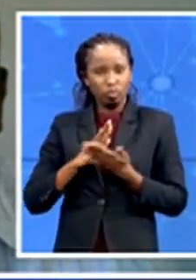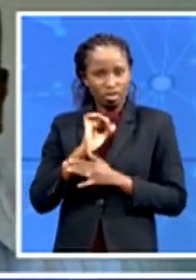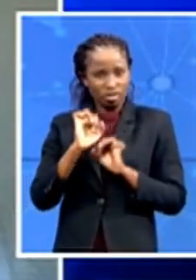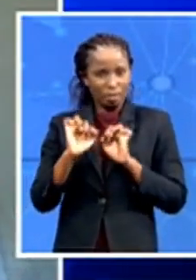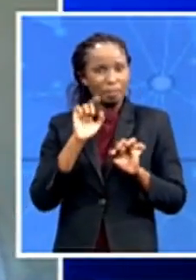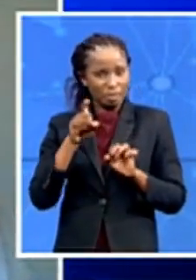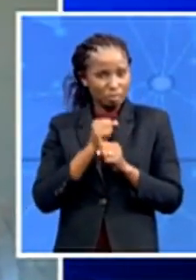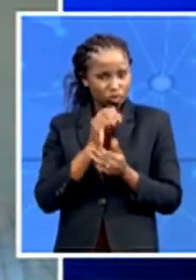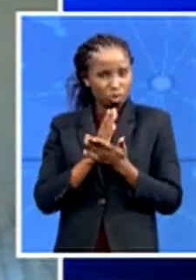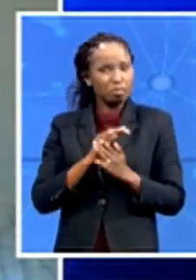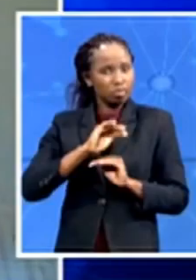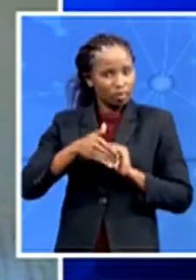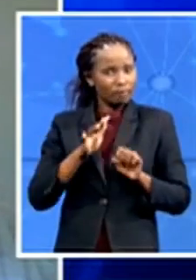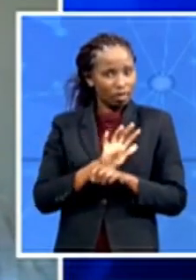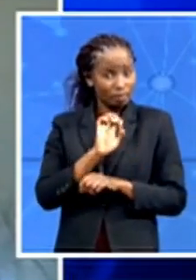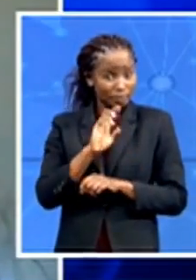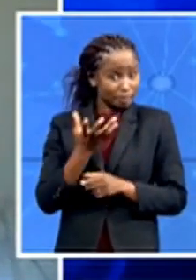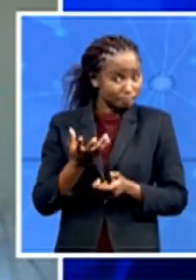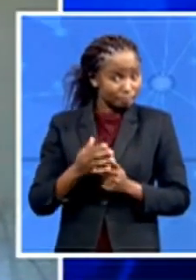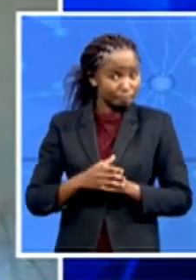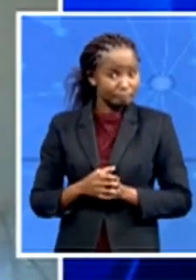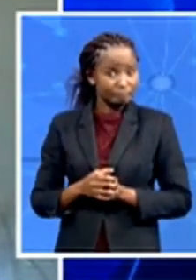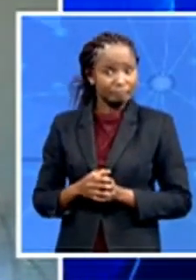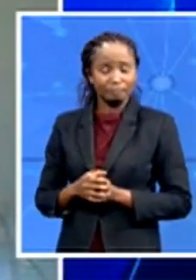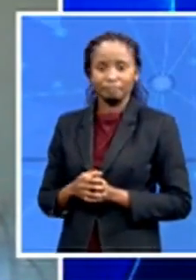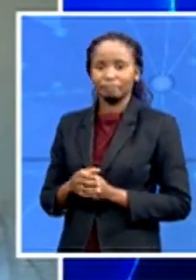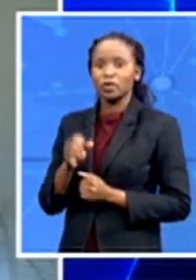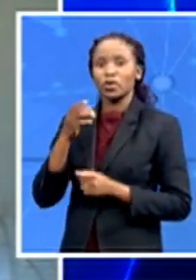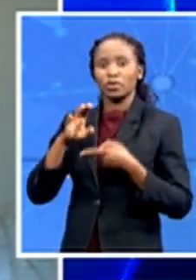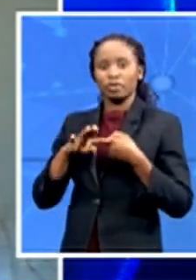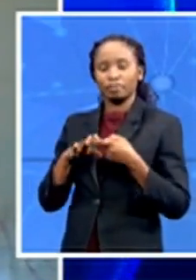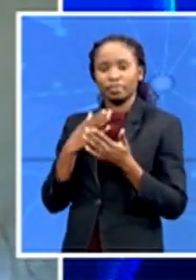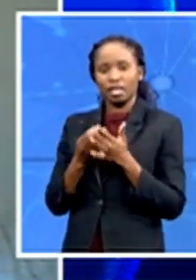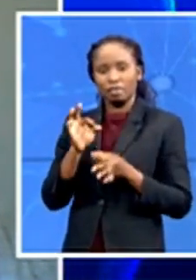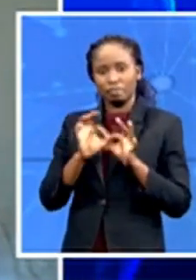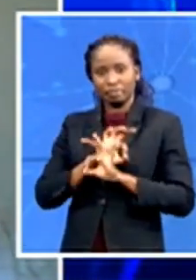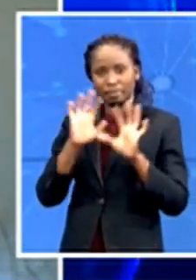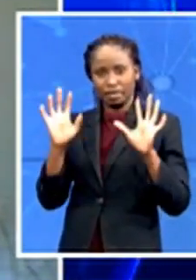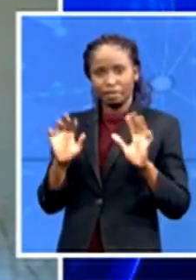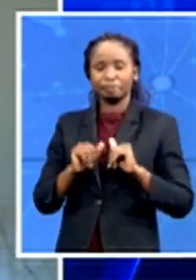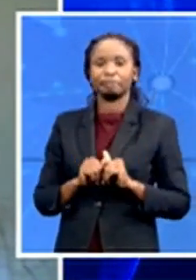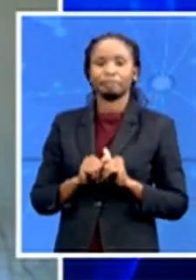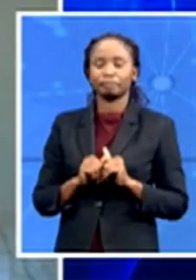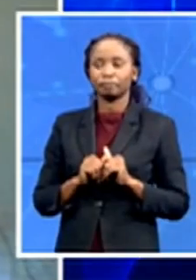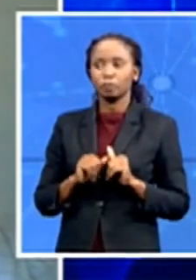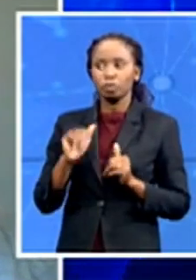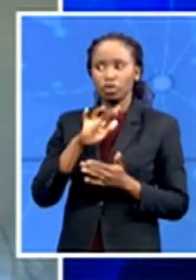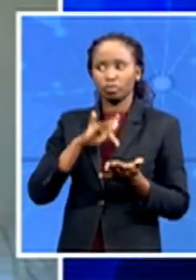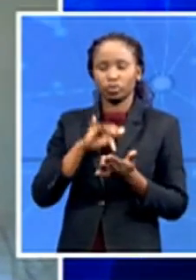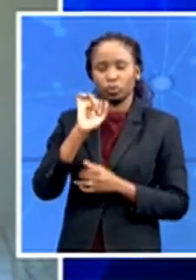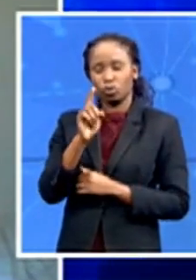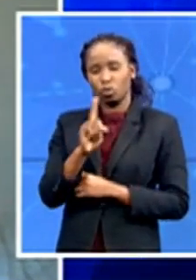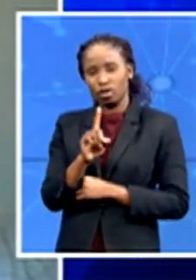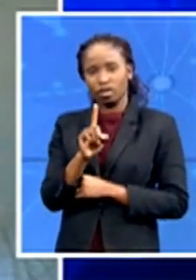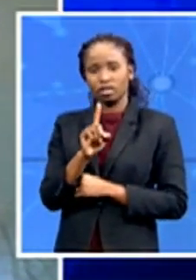Well, firstly, to just clarify you, the position we're talking about is the position of the Federation. Cosatu and these all affiliated unions have made it very clear